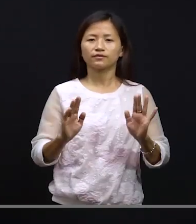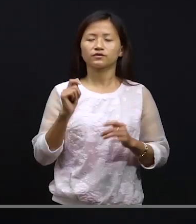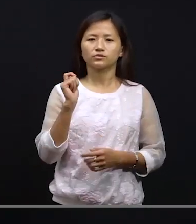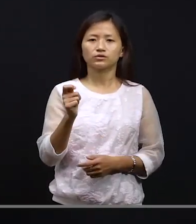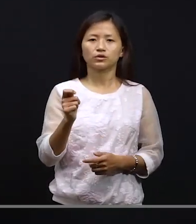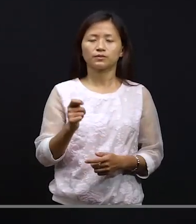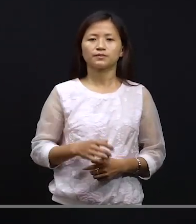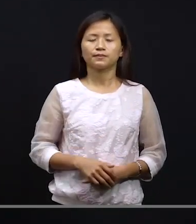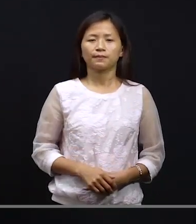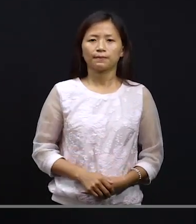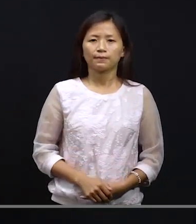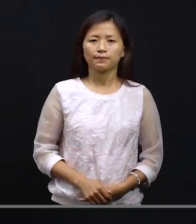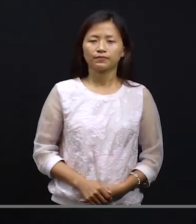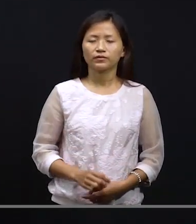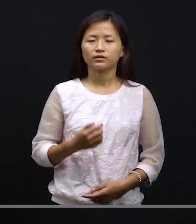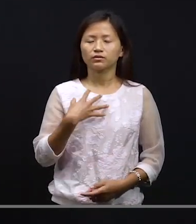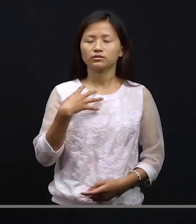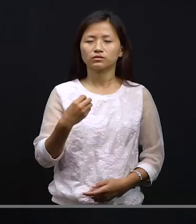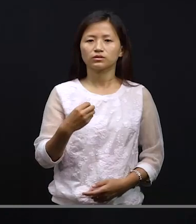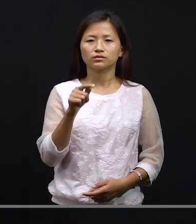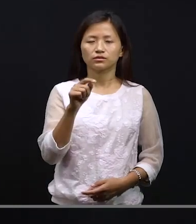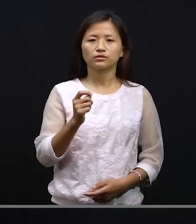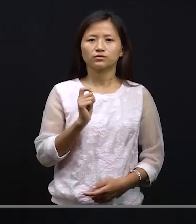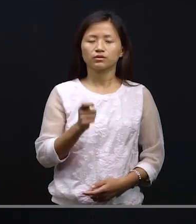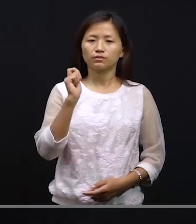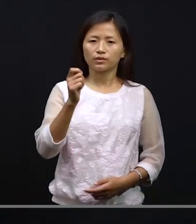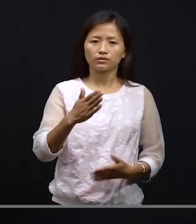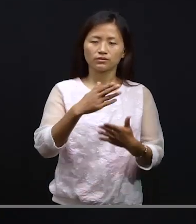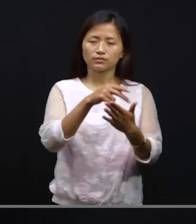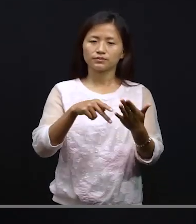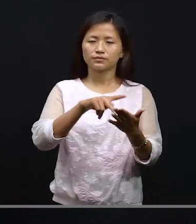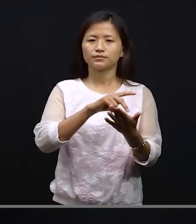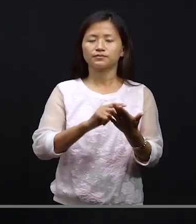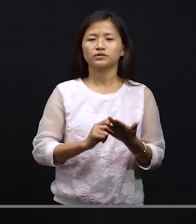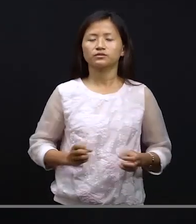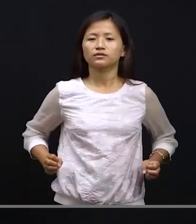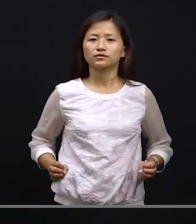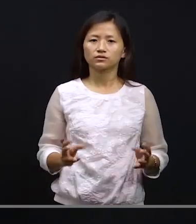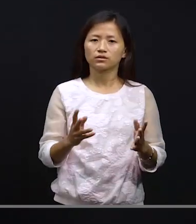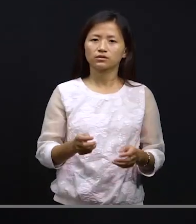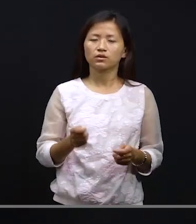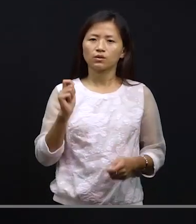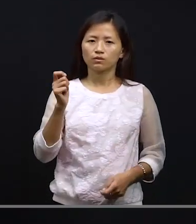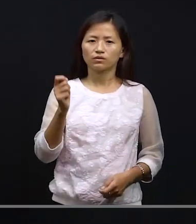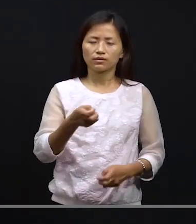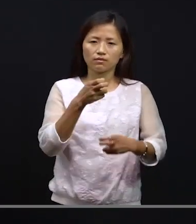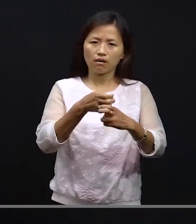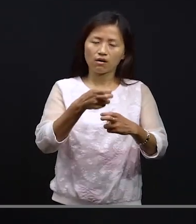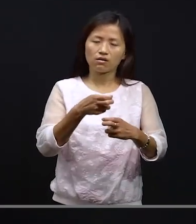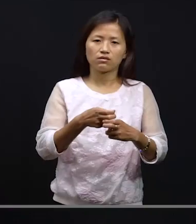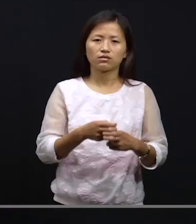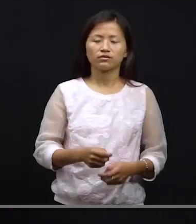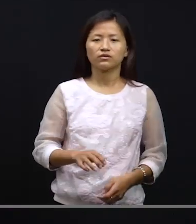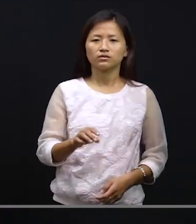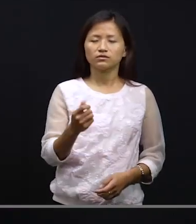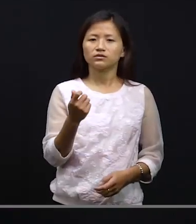and in this, I would also want you to know that you have to do your part. You have to start working hard if you want to start earning